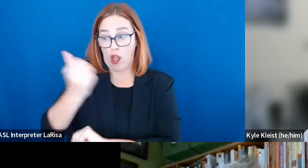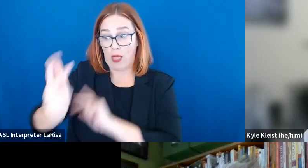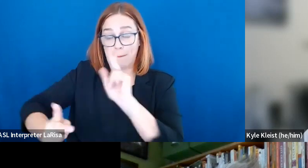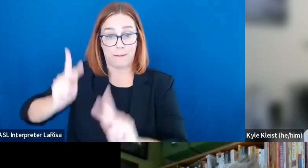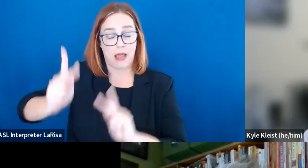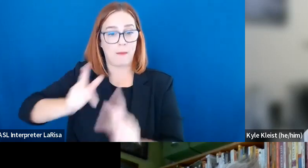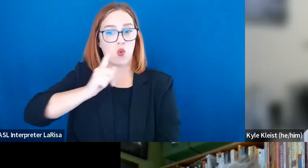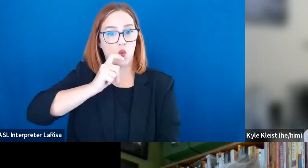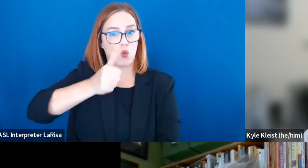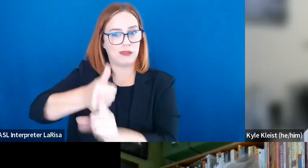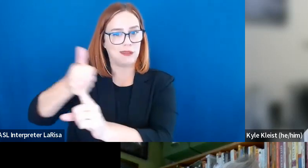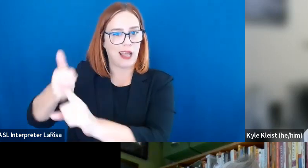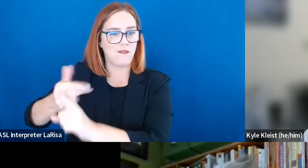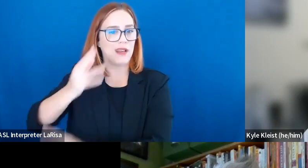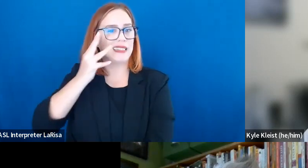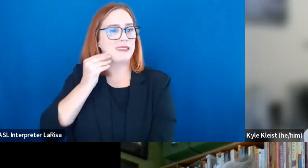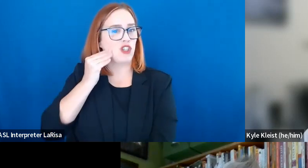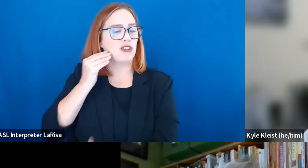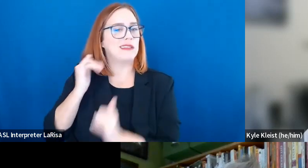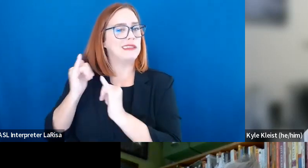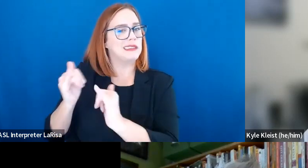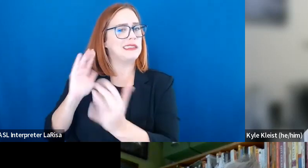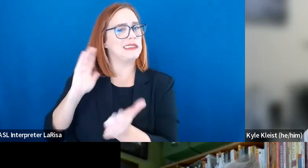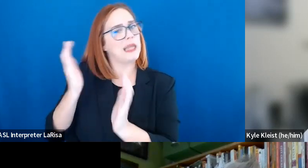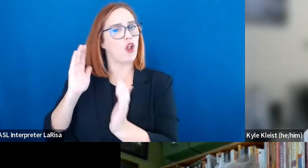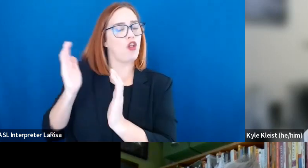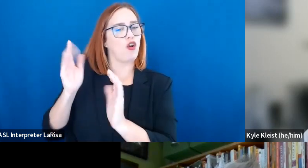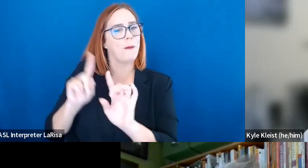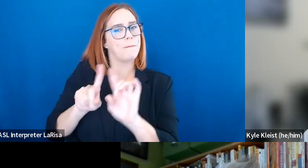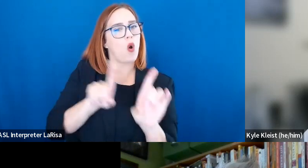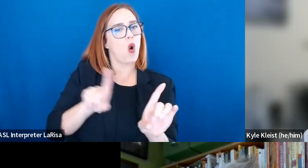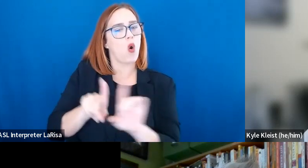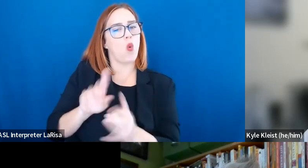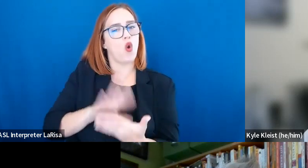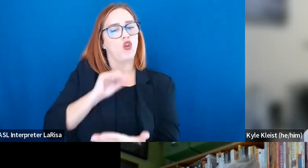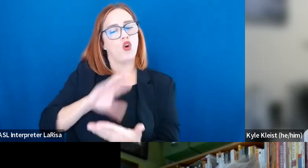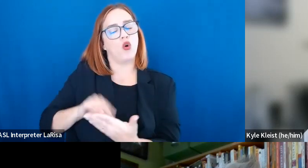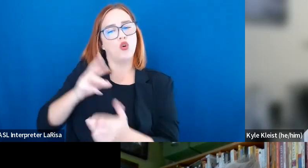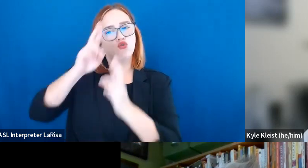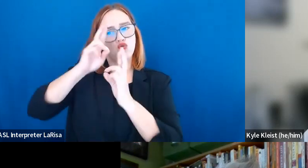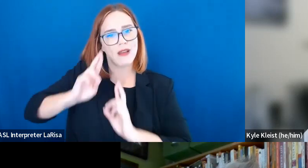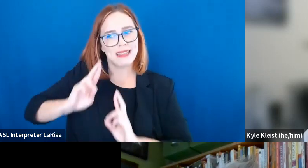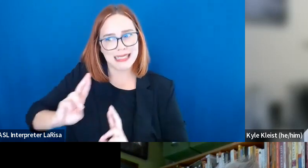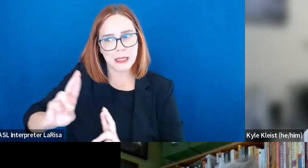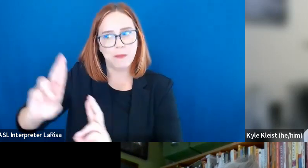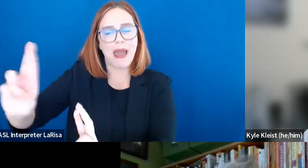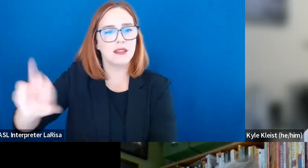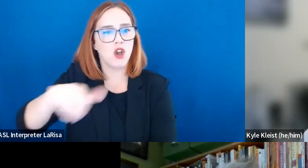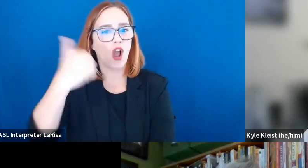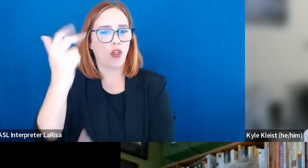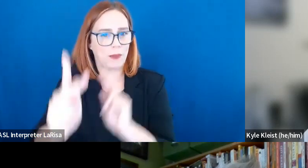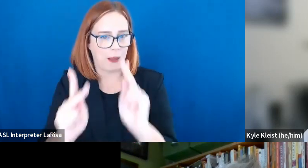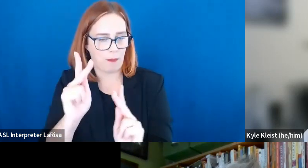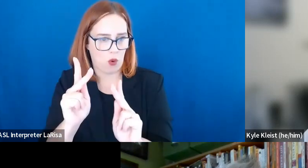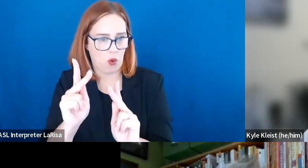experience similar to ours, but we learn to respect other people with similar experiences and therefore